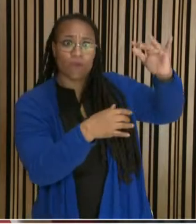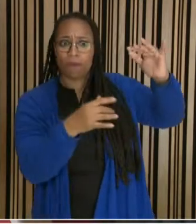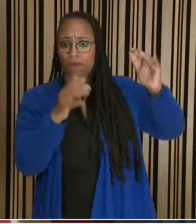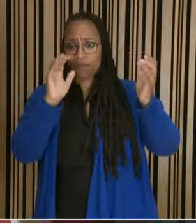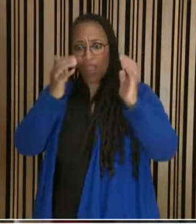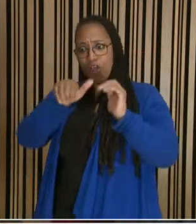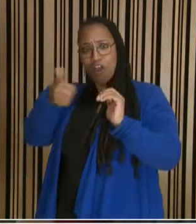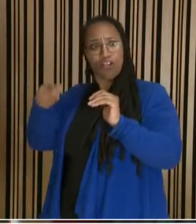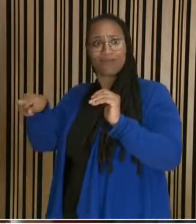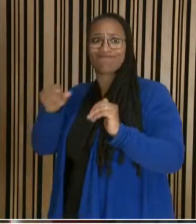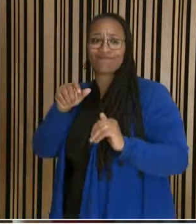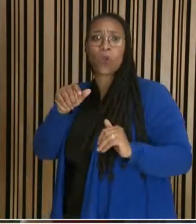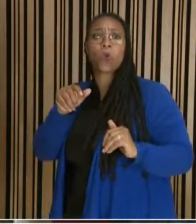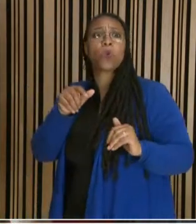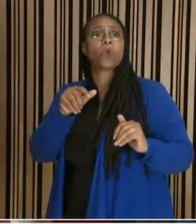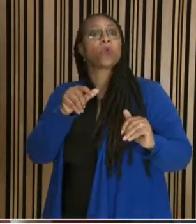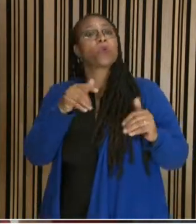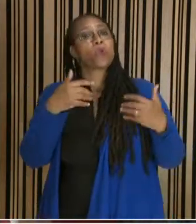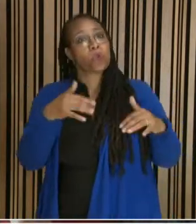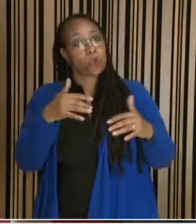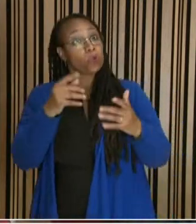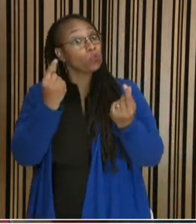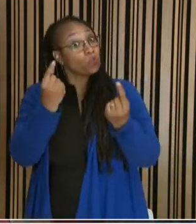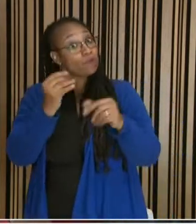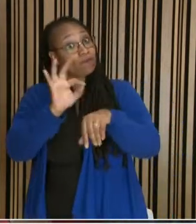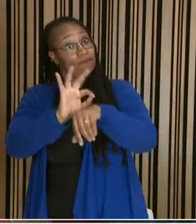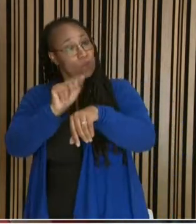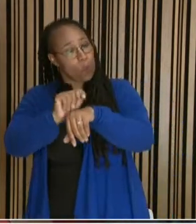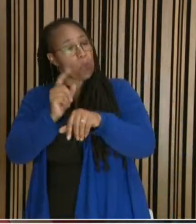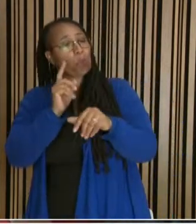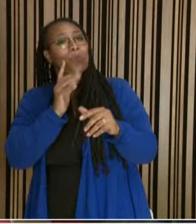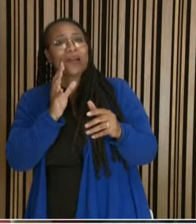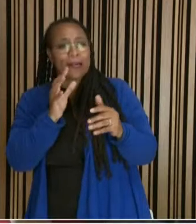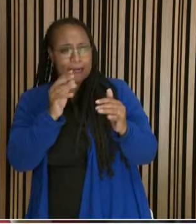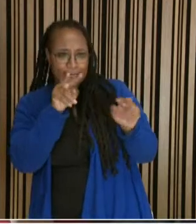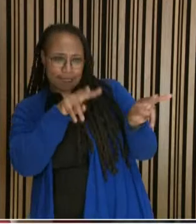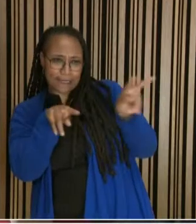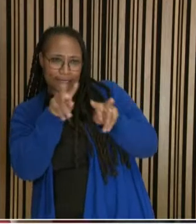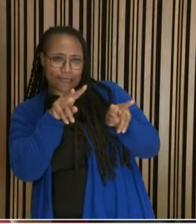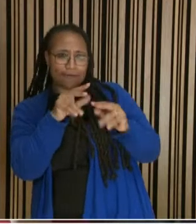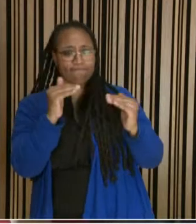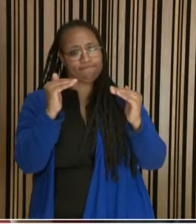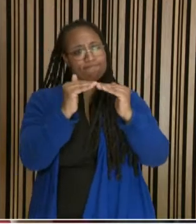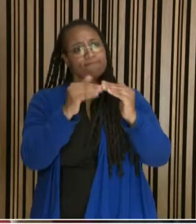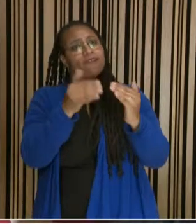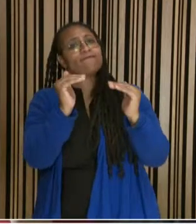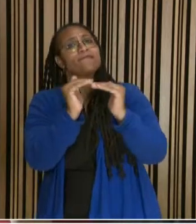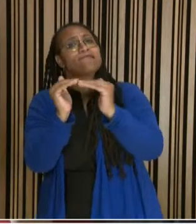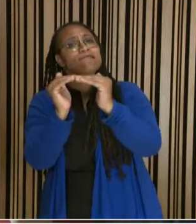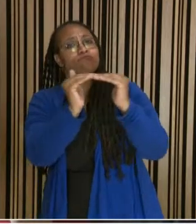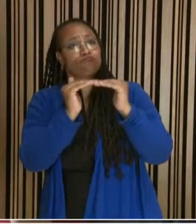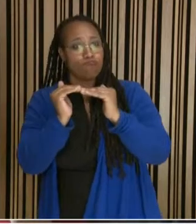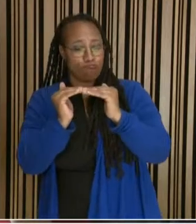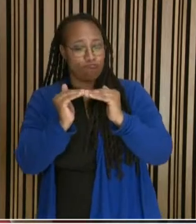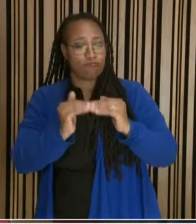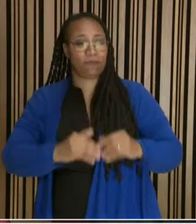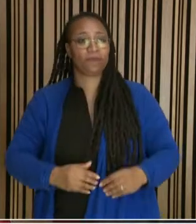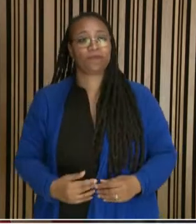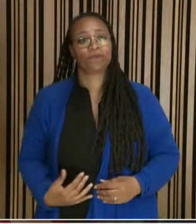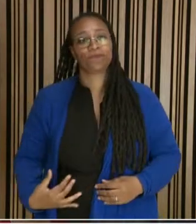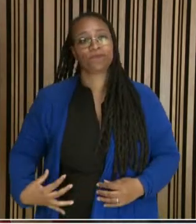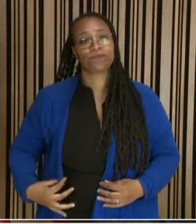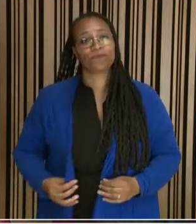that task force to address those issues so that we have the most effective policies possible.